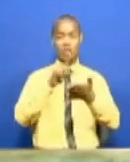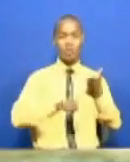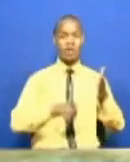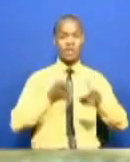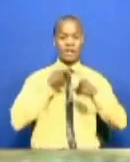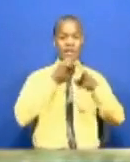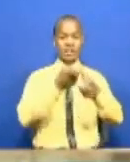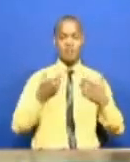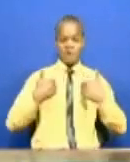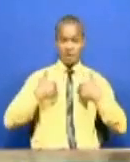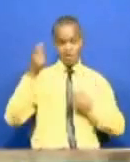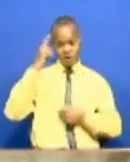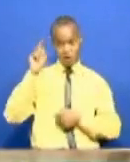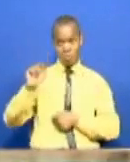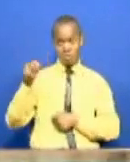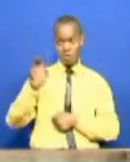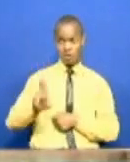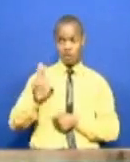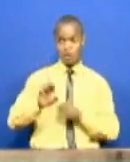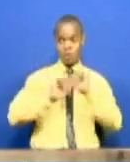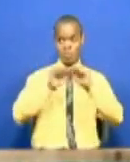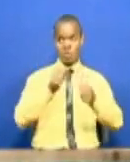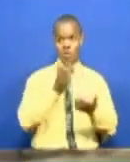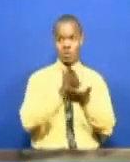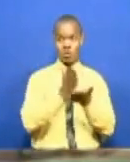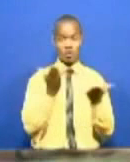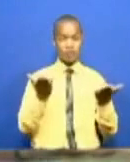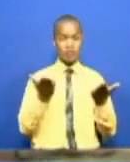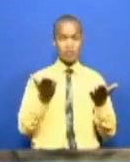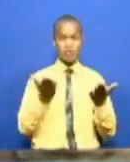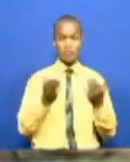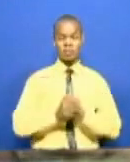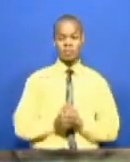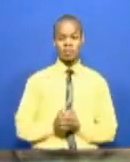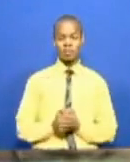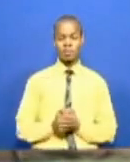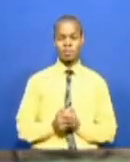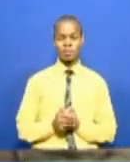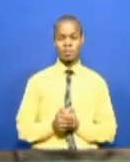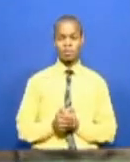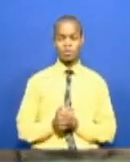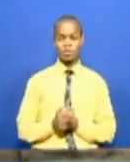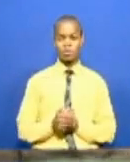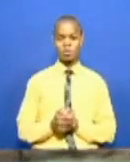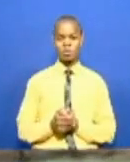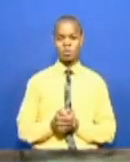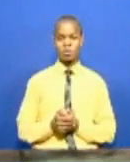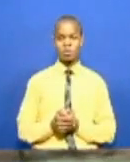the head of state in appreciation for his gesture. Ruth Wamboi for Lunchtime News.